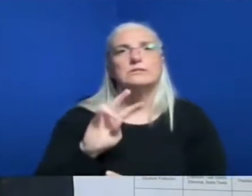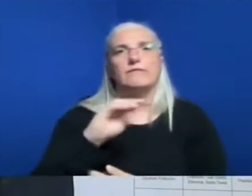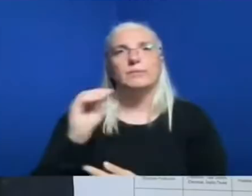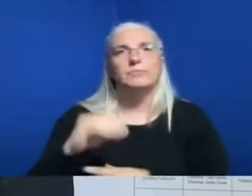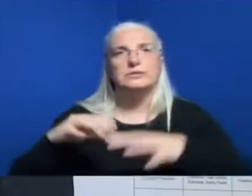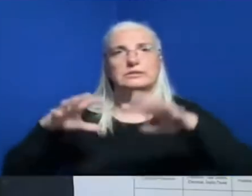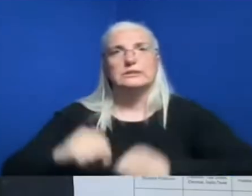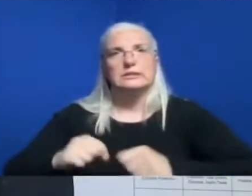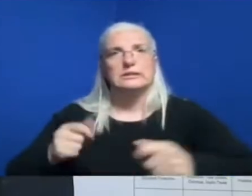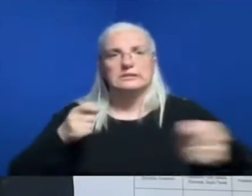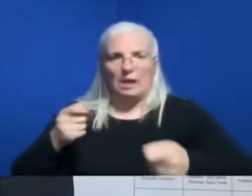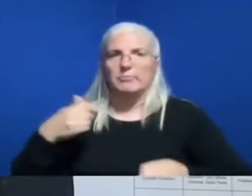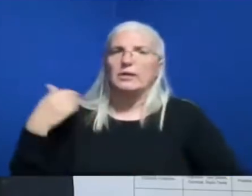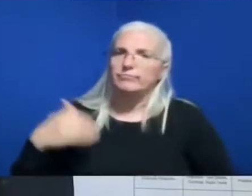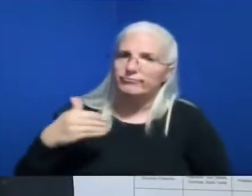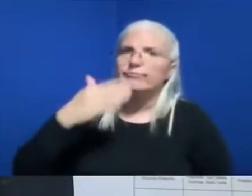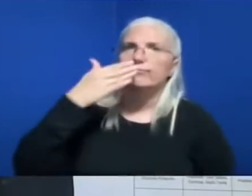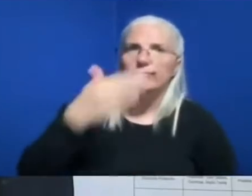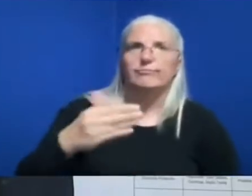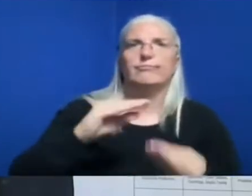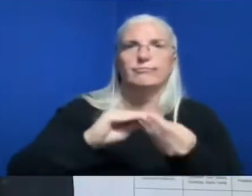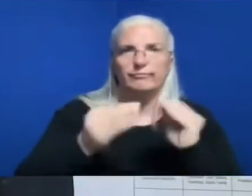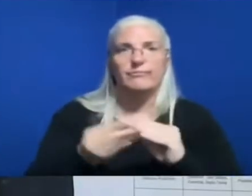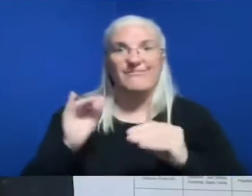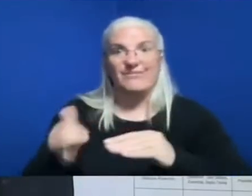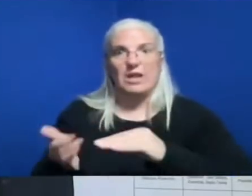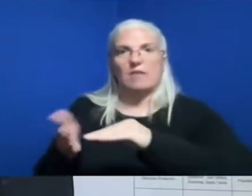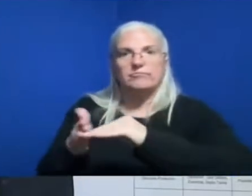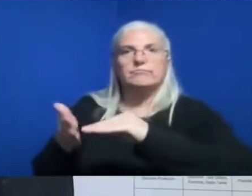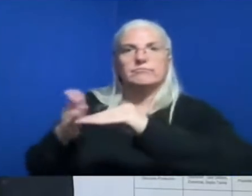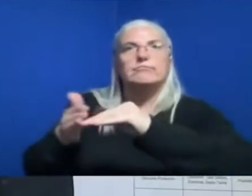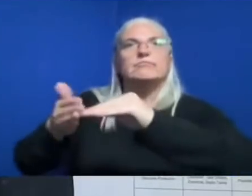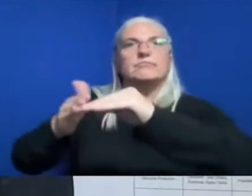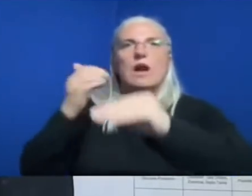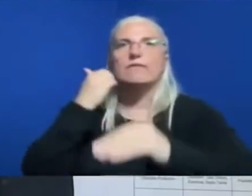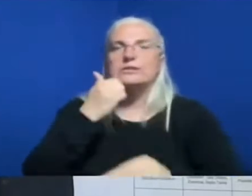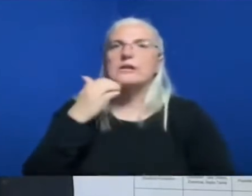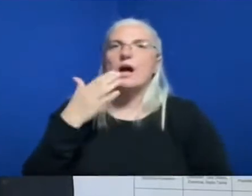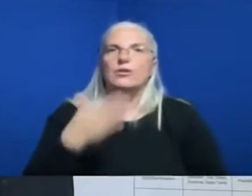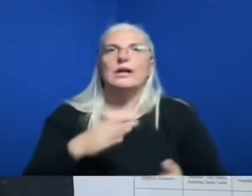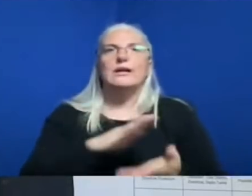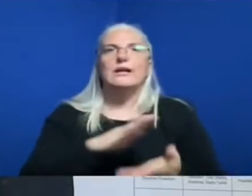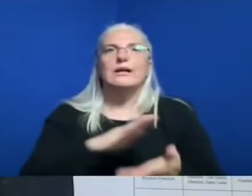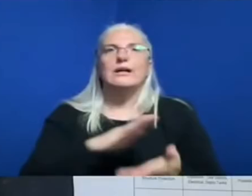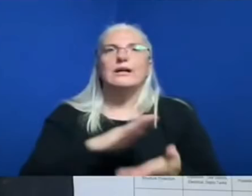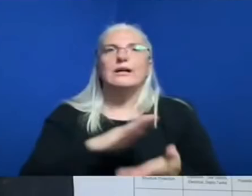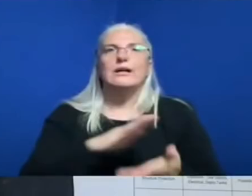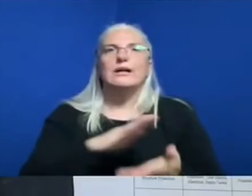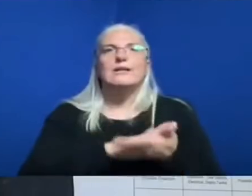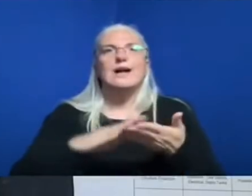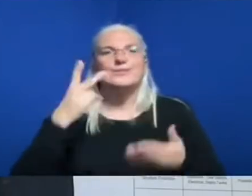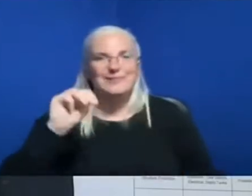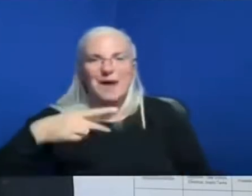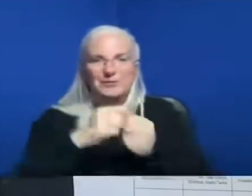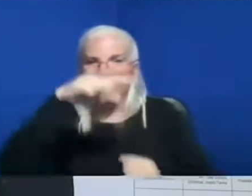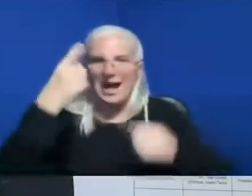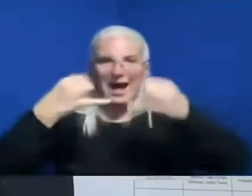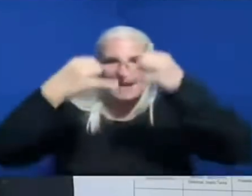it's really good to see the amount of black on that map growing. But I want to remember